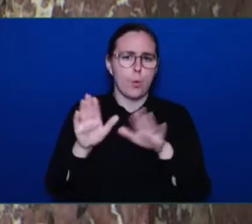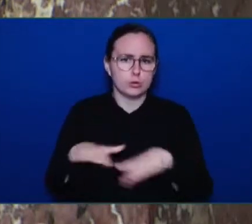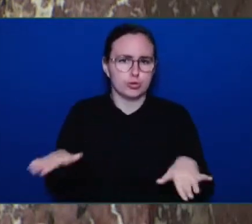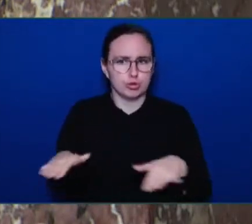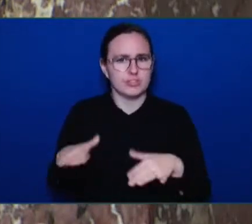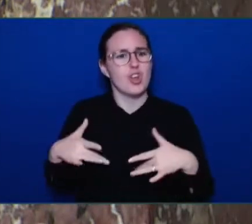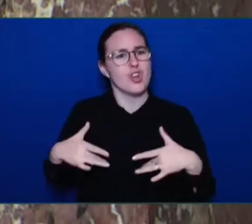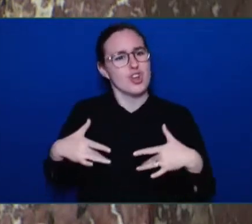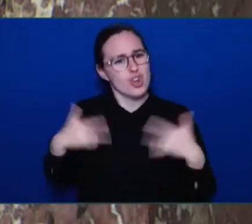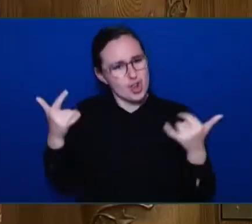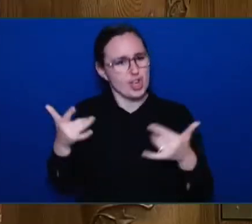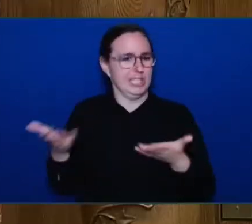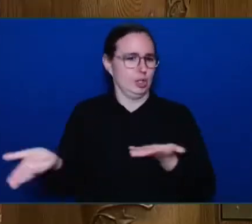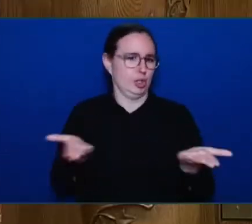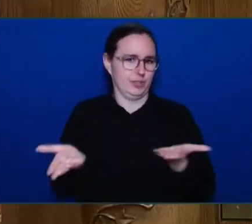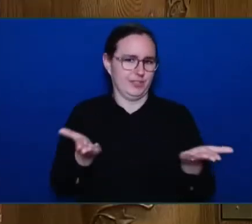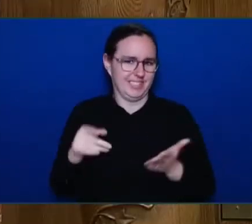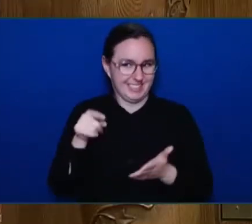youth thrive.